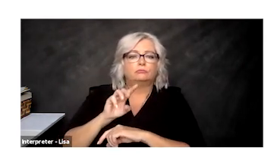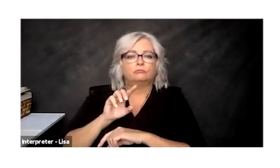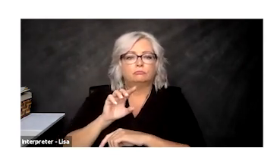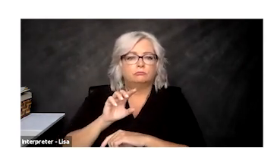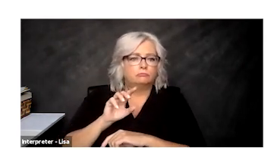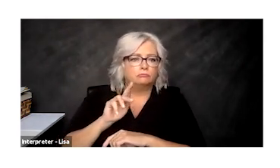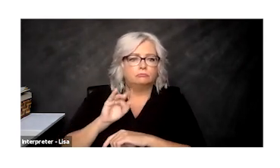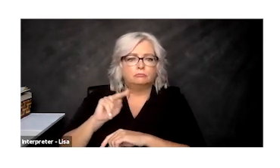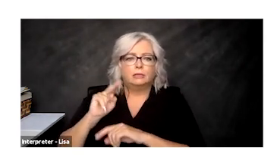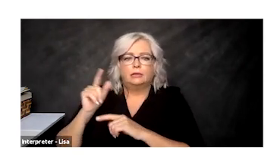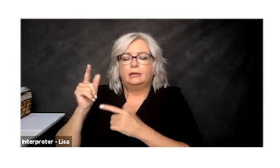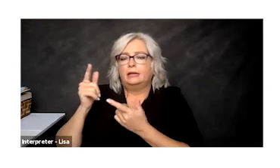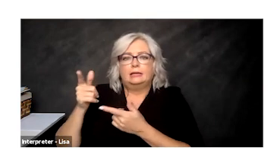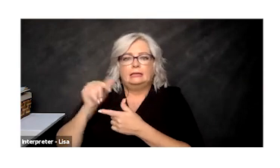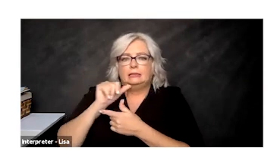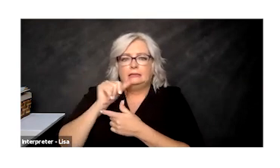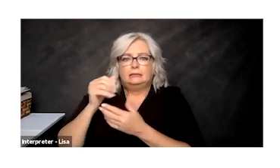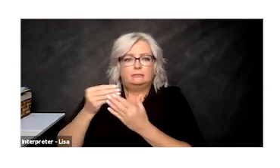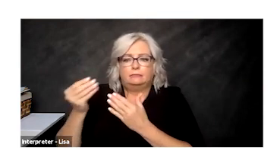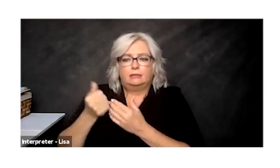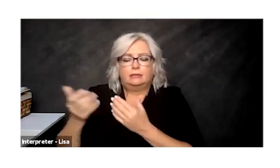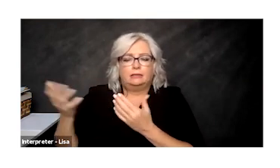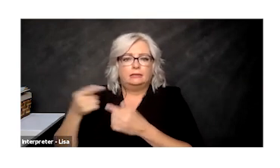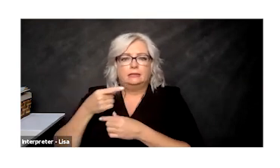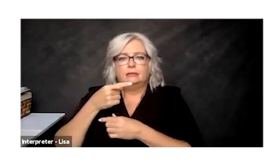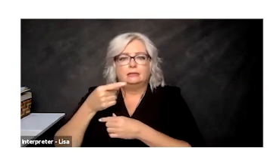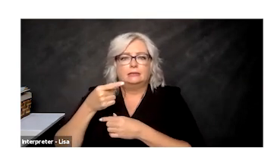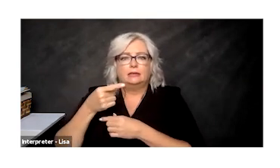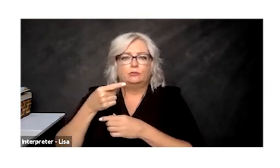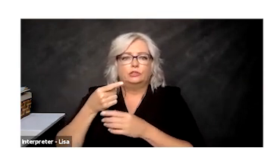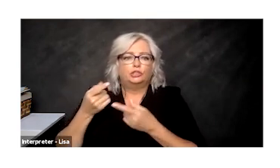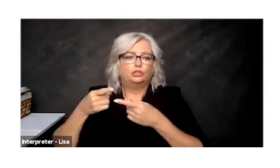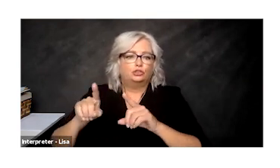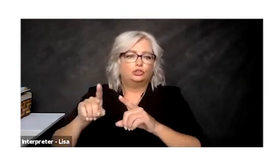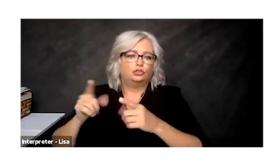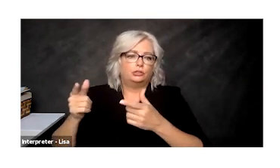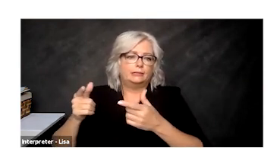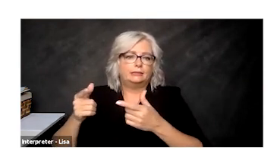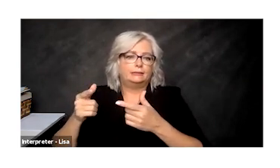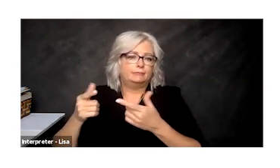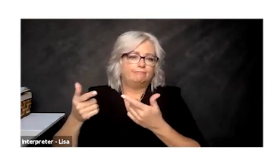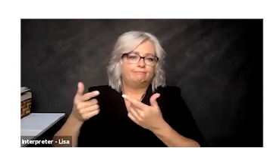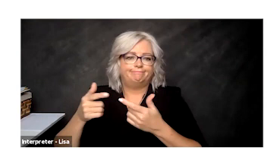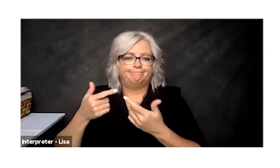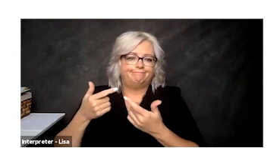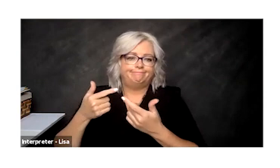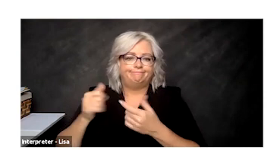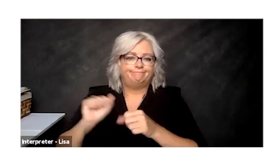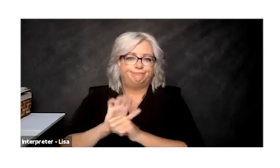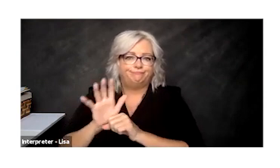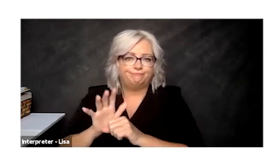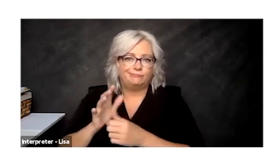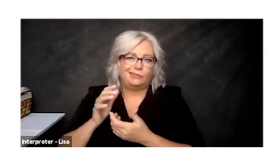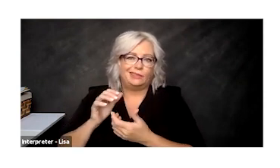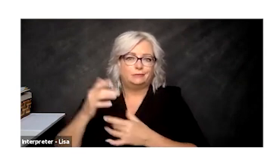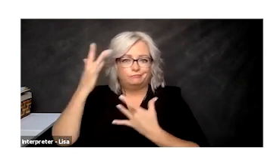And again, he didn't buy anything. I mean, this is like during the height of the quarantine where people were really sort of locked down within their homes, and he would use items within